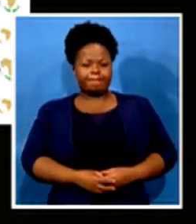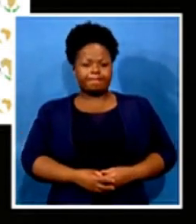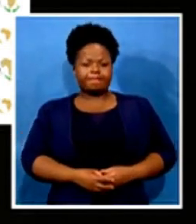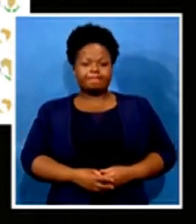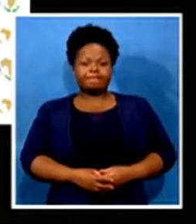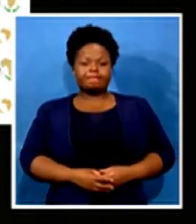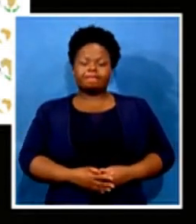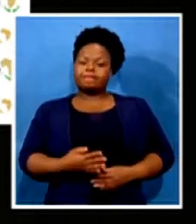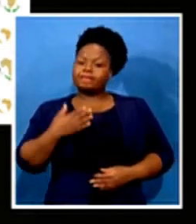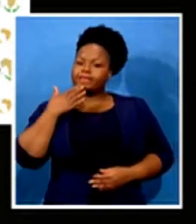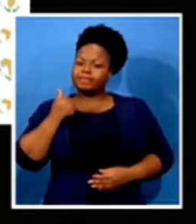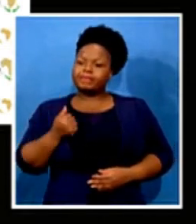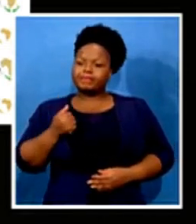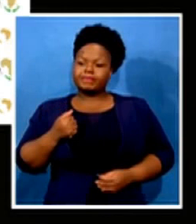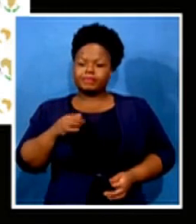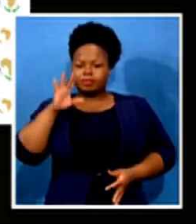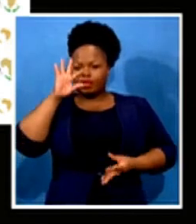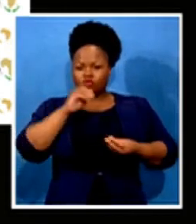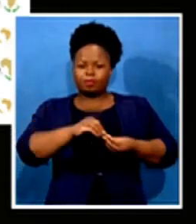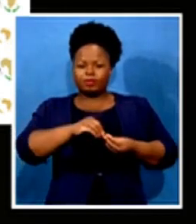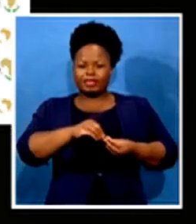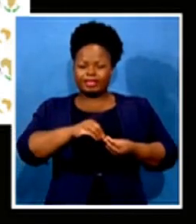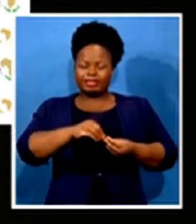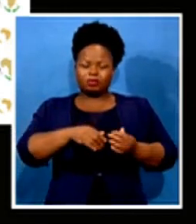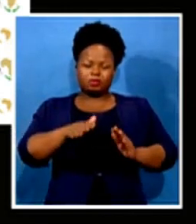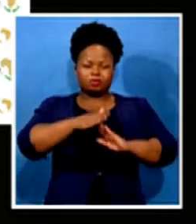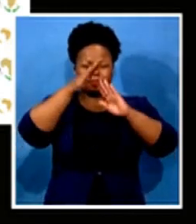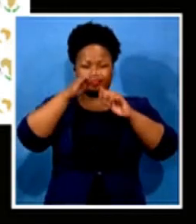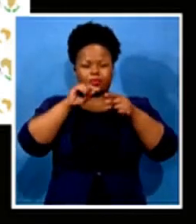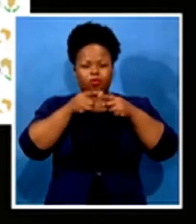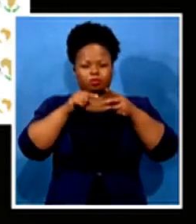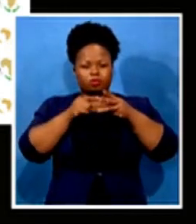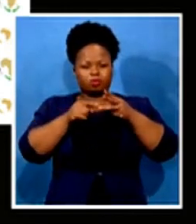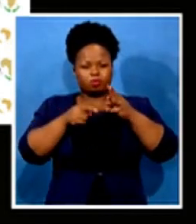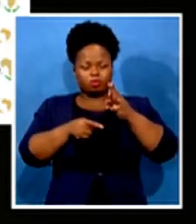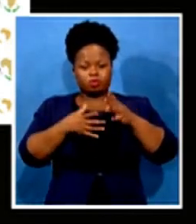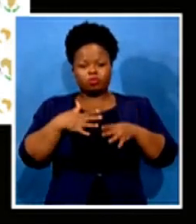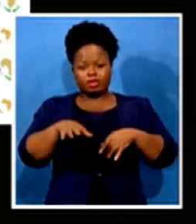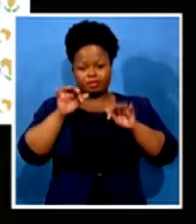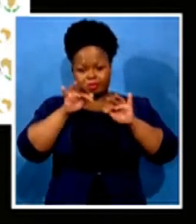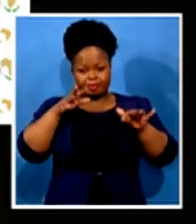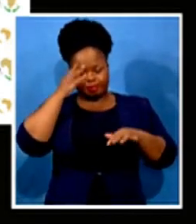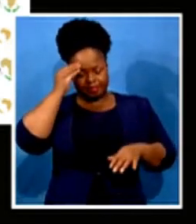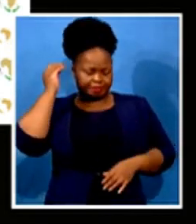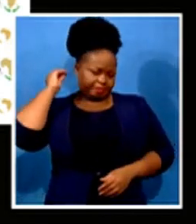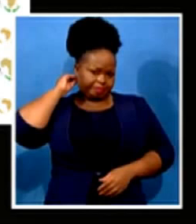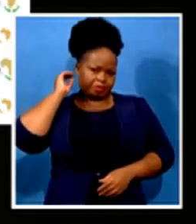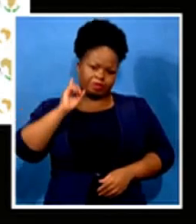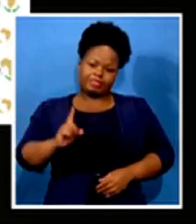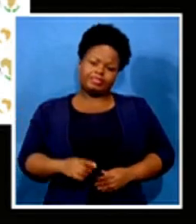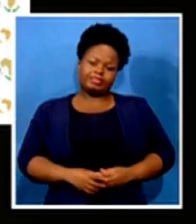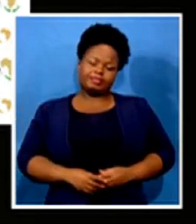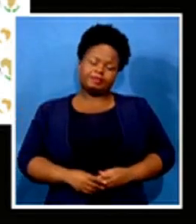summary of your main headline points that you want people to remember that summarizes this press